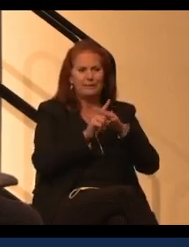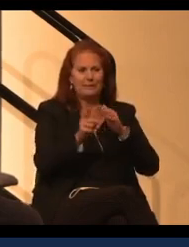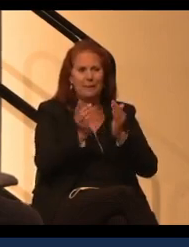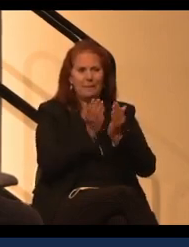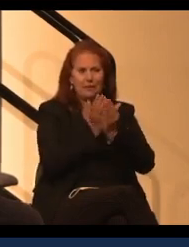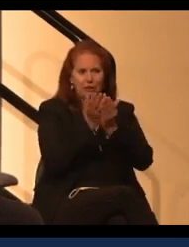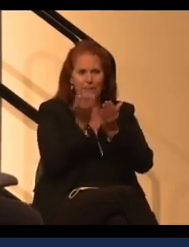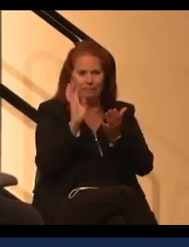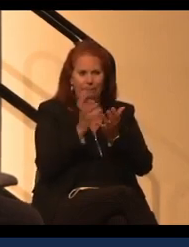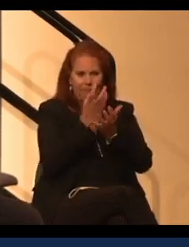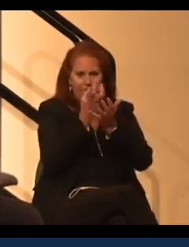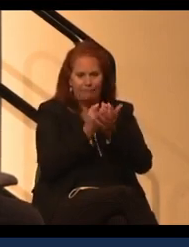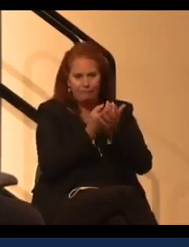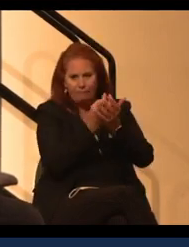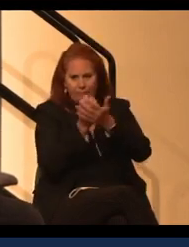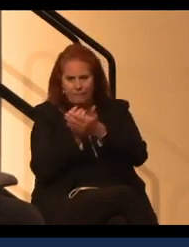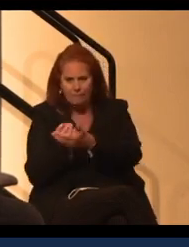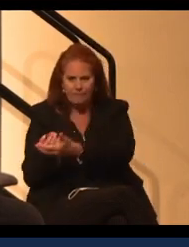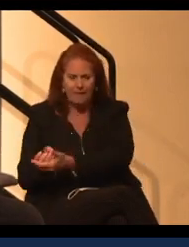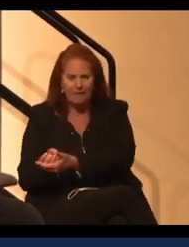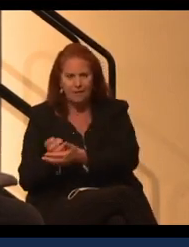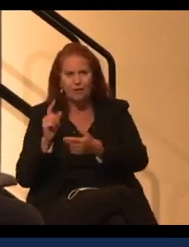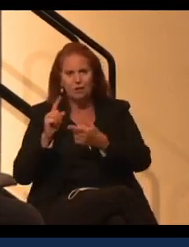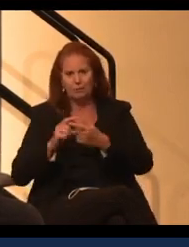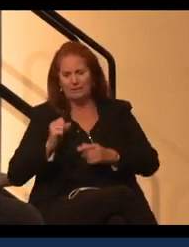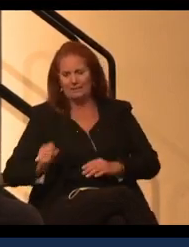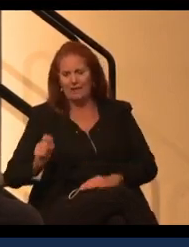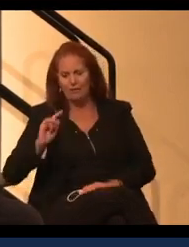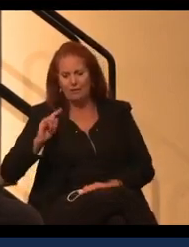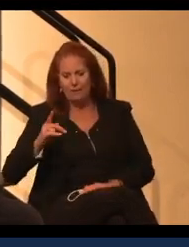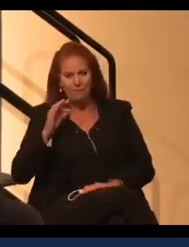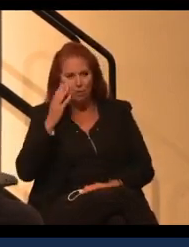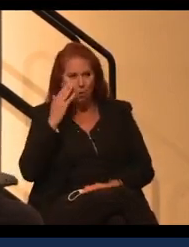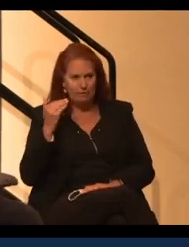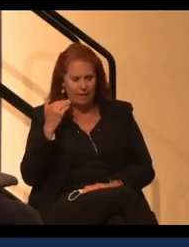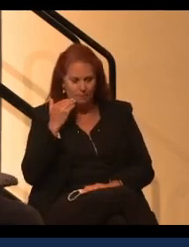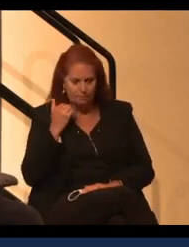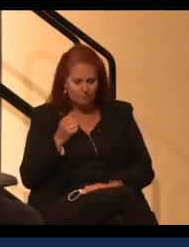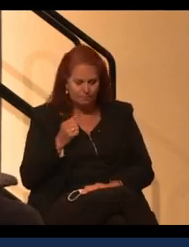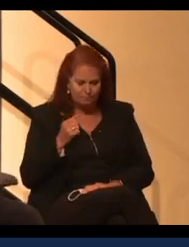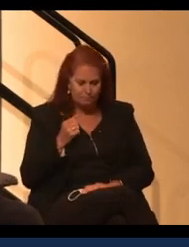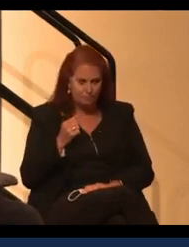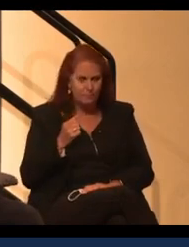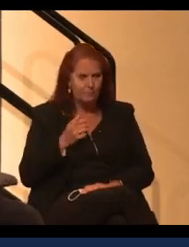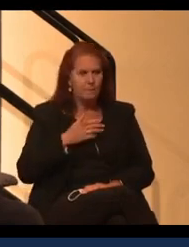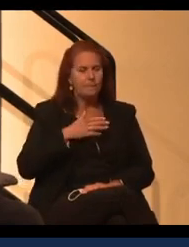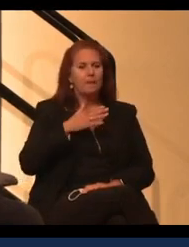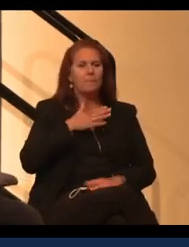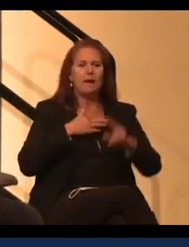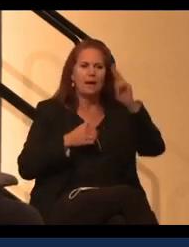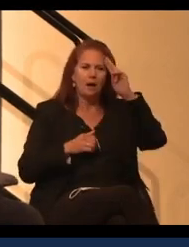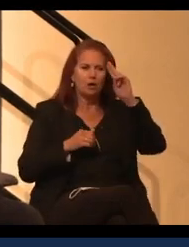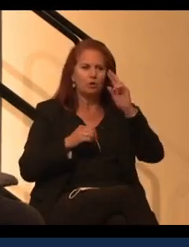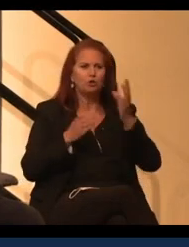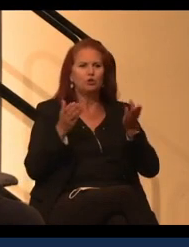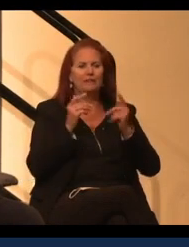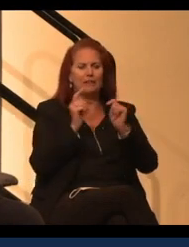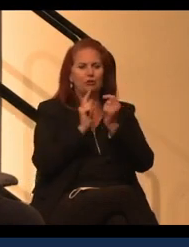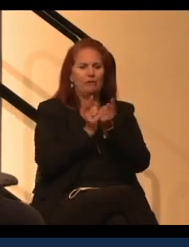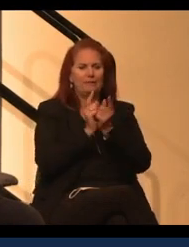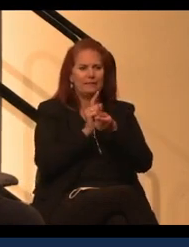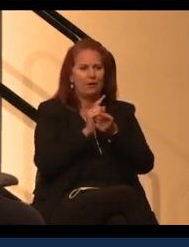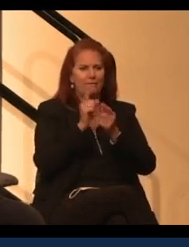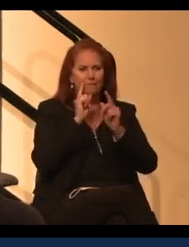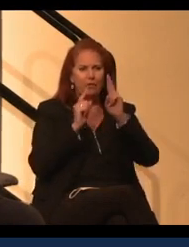ship and make their way down to the southern tip of Korea. My uncle served as a translator for the